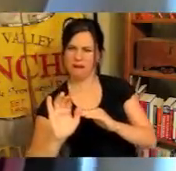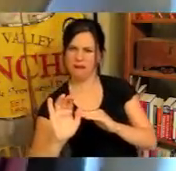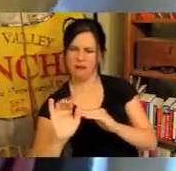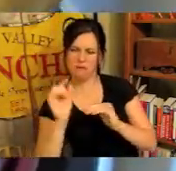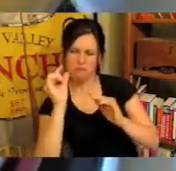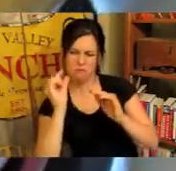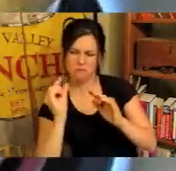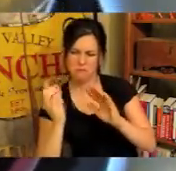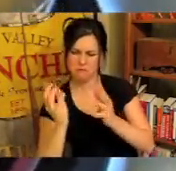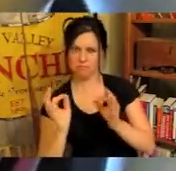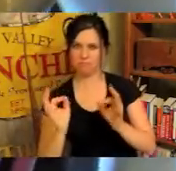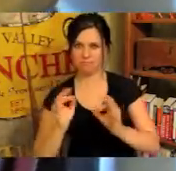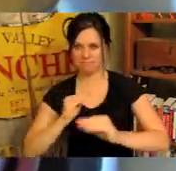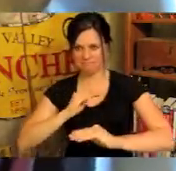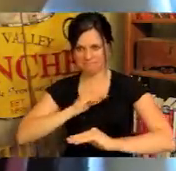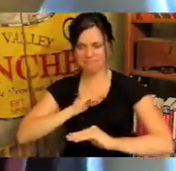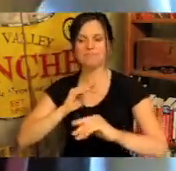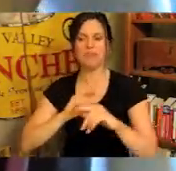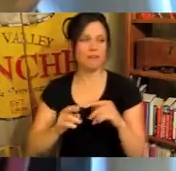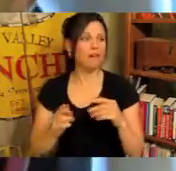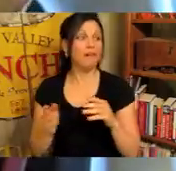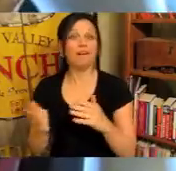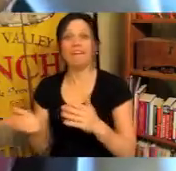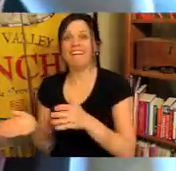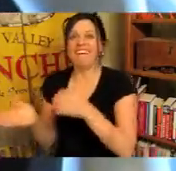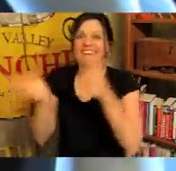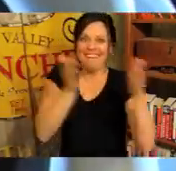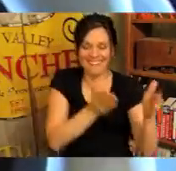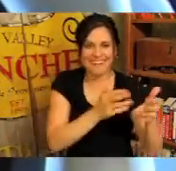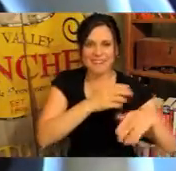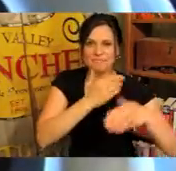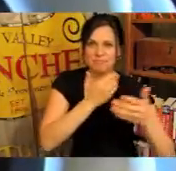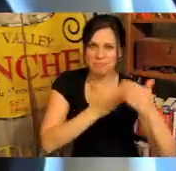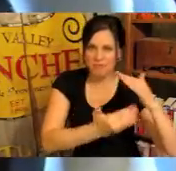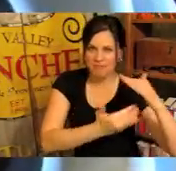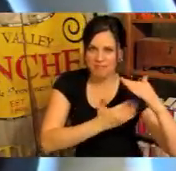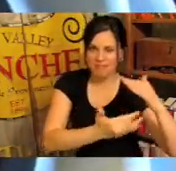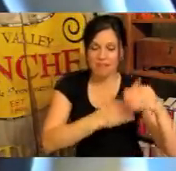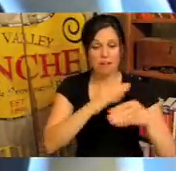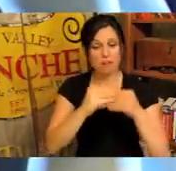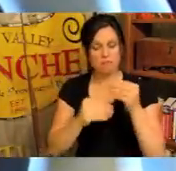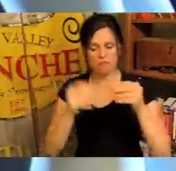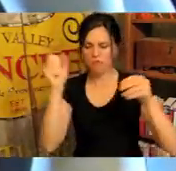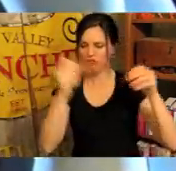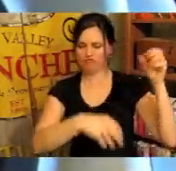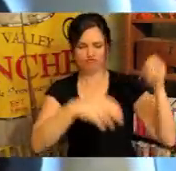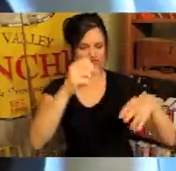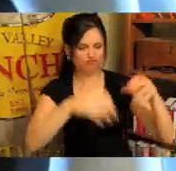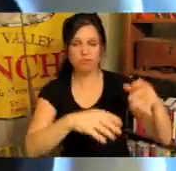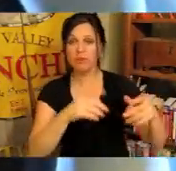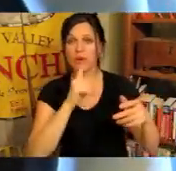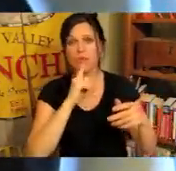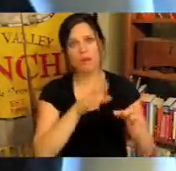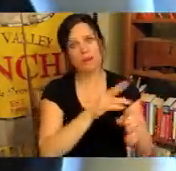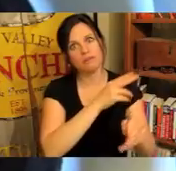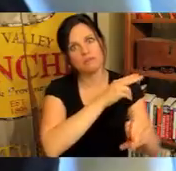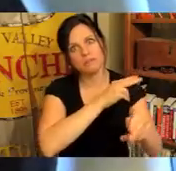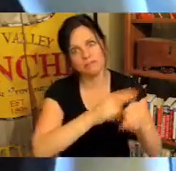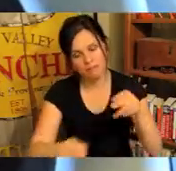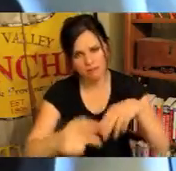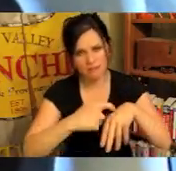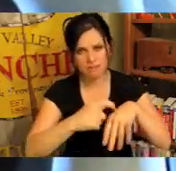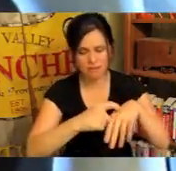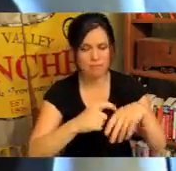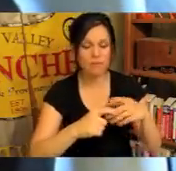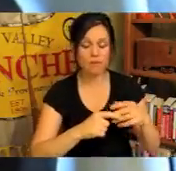Okay, so when your water is at a rolling boil, just put your pierogies into the pot because these things don't take too long to cook.